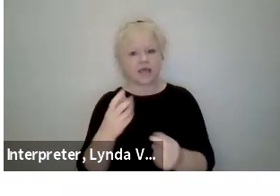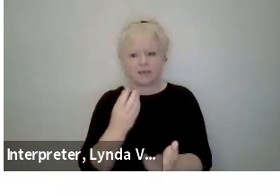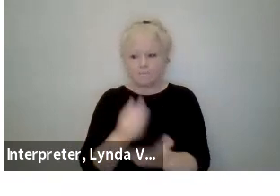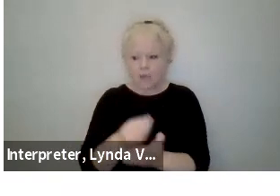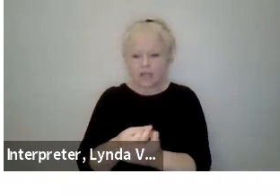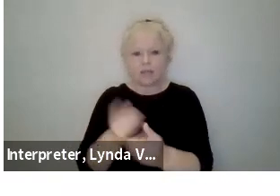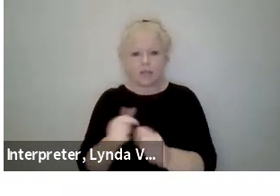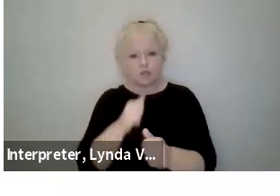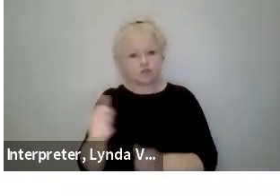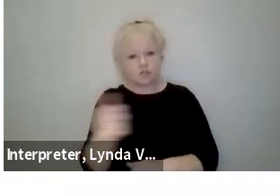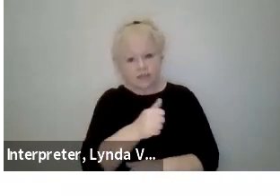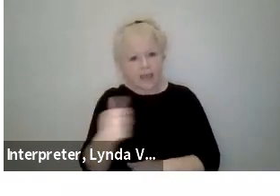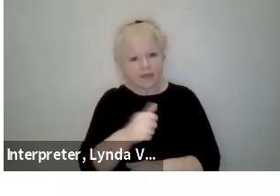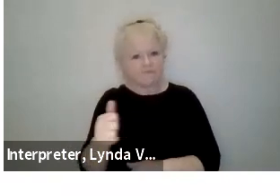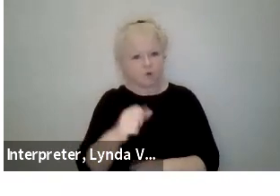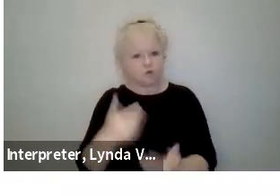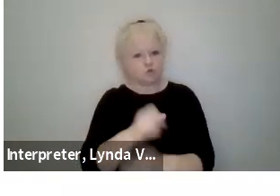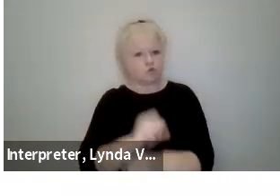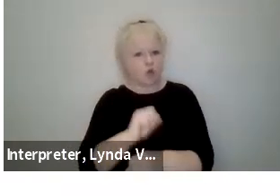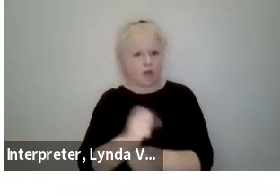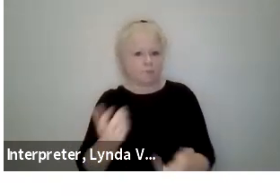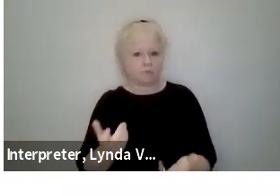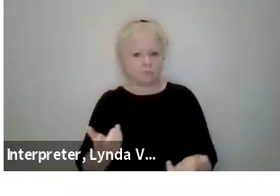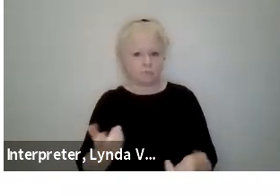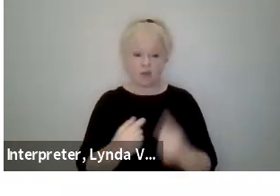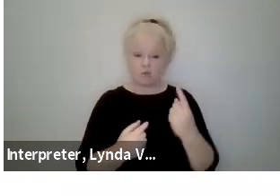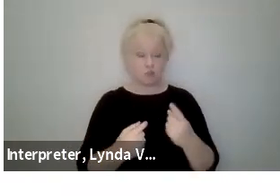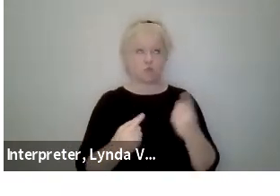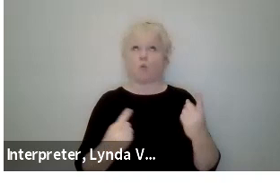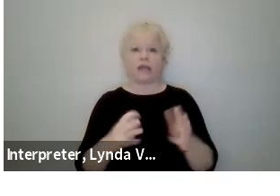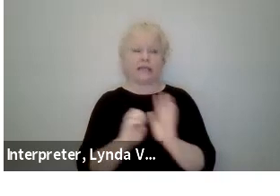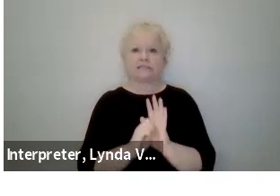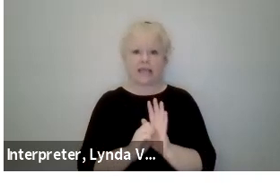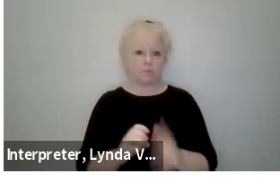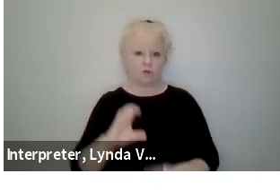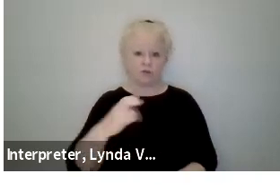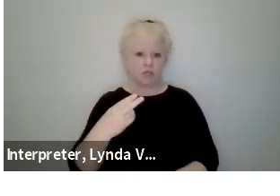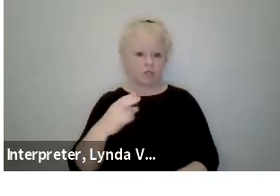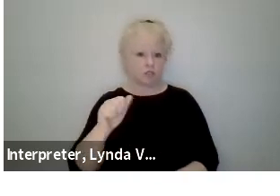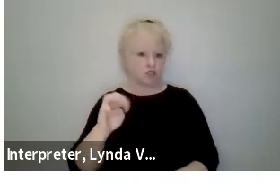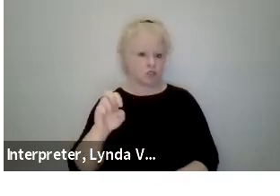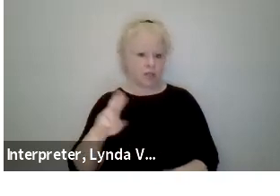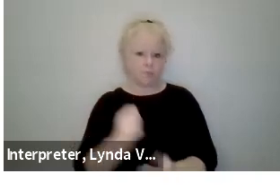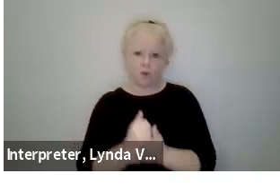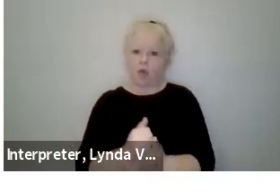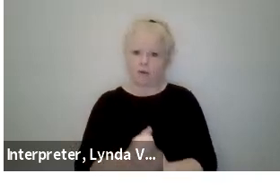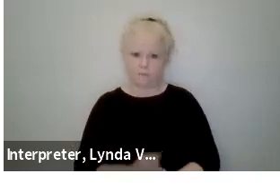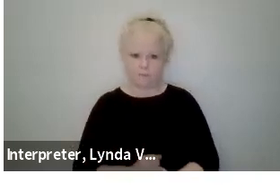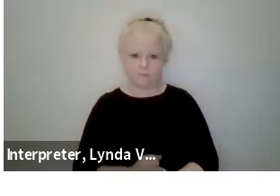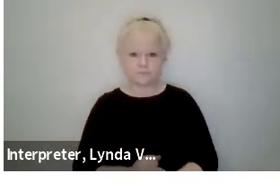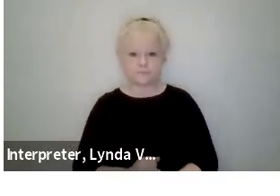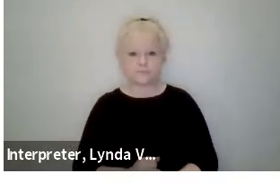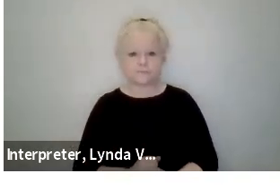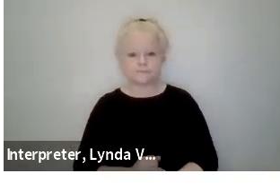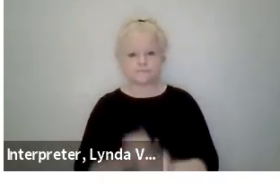to get to and from their jobs. And that was just one of the many examples the chamber has helped us. And the city of